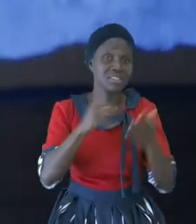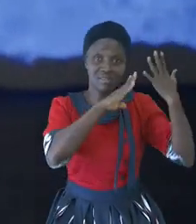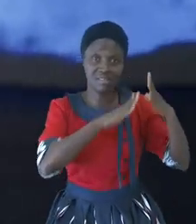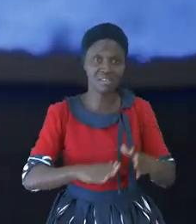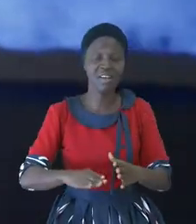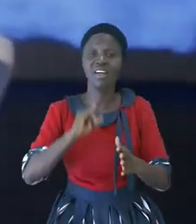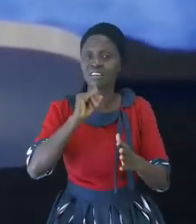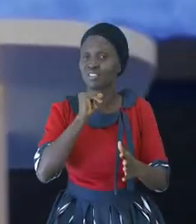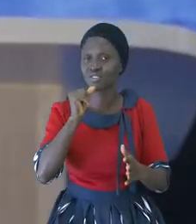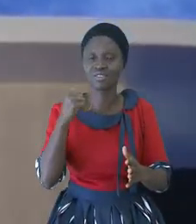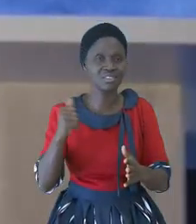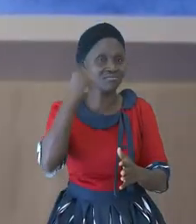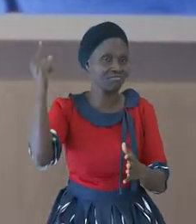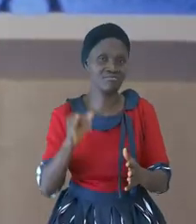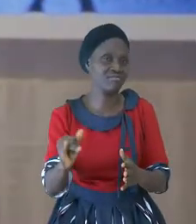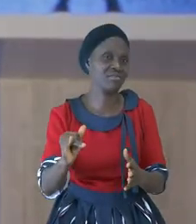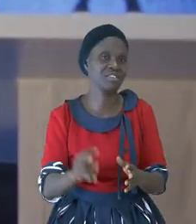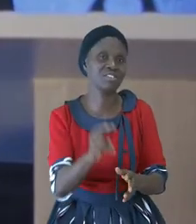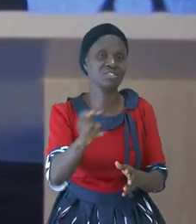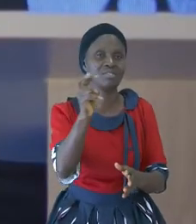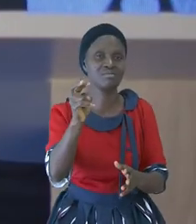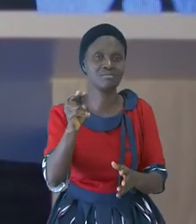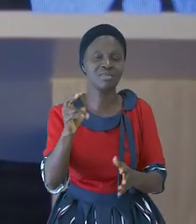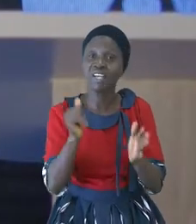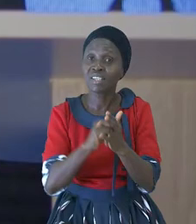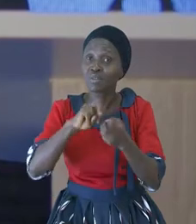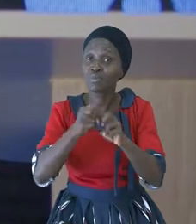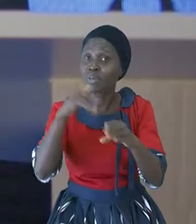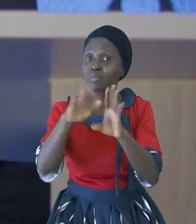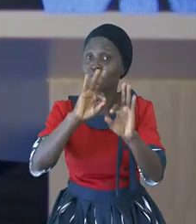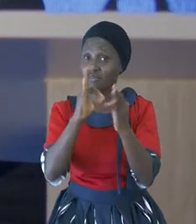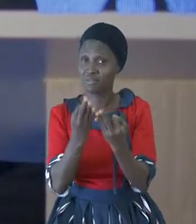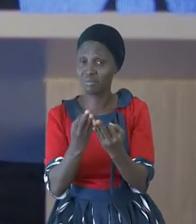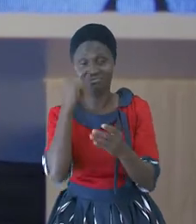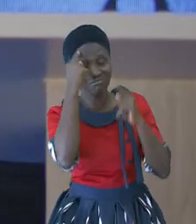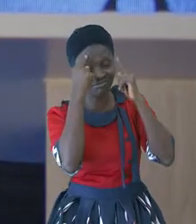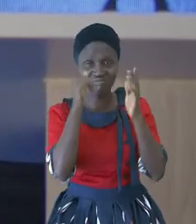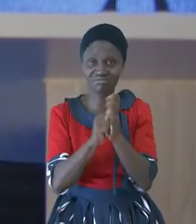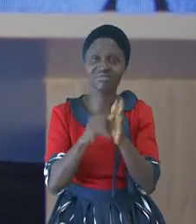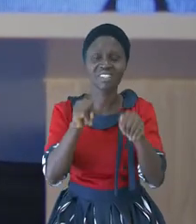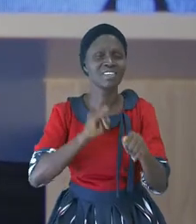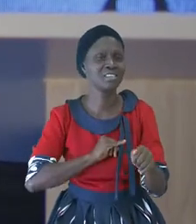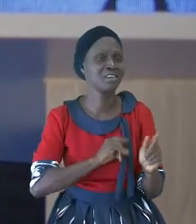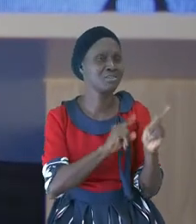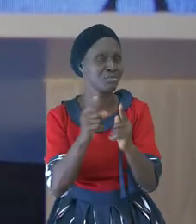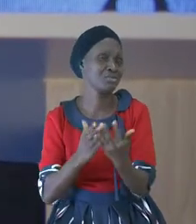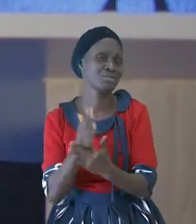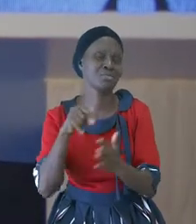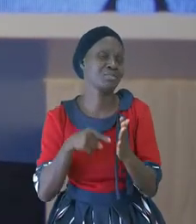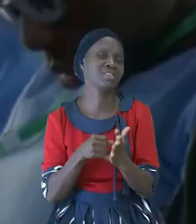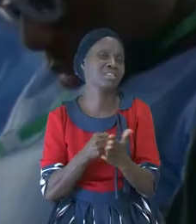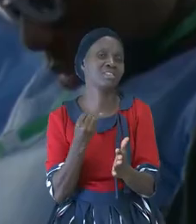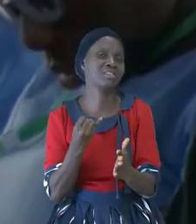problem in your family, can I go through this one? It's not a forever thing. Today, the Lord will